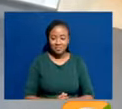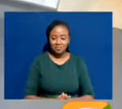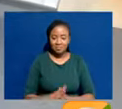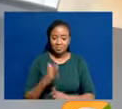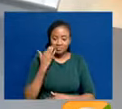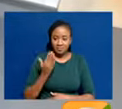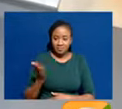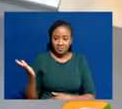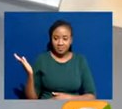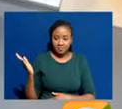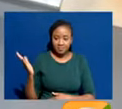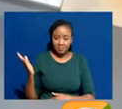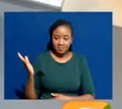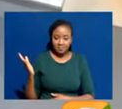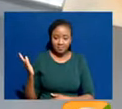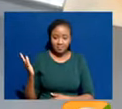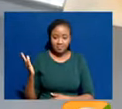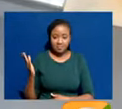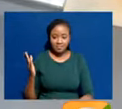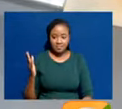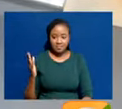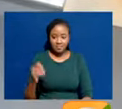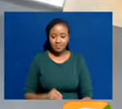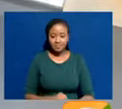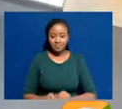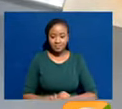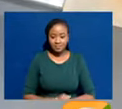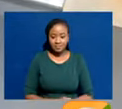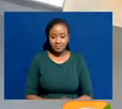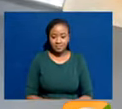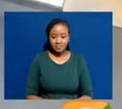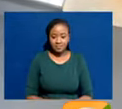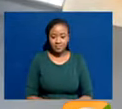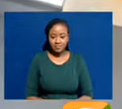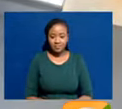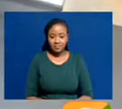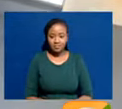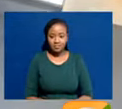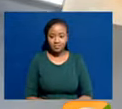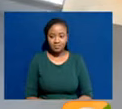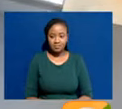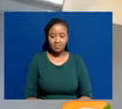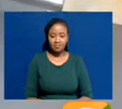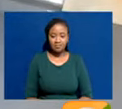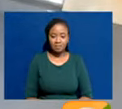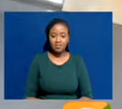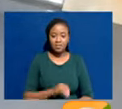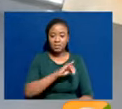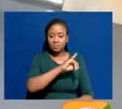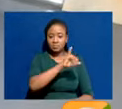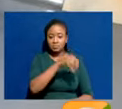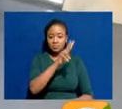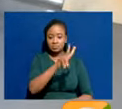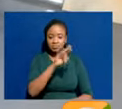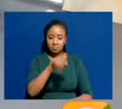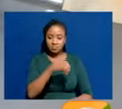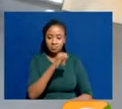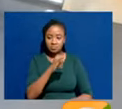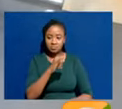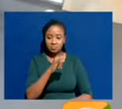Friends of Jivanji Gardens, the JG upgrading project has come to a halt. Yeah. What are the county government's plans? What